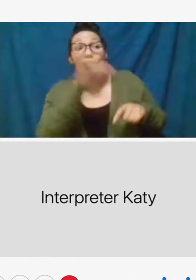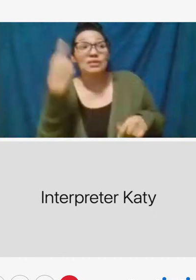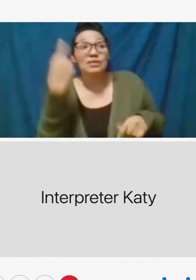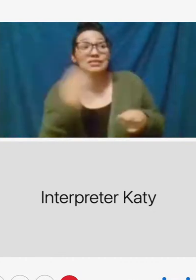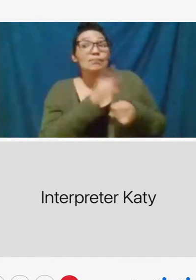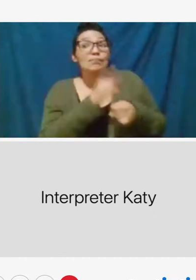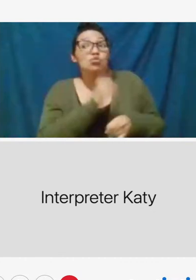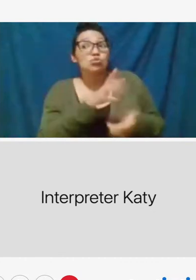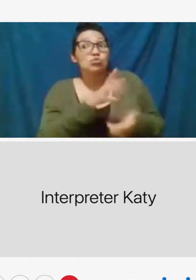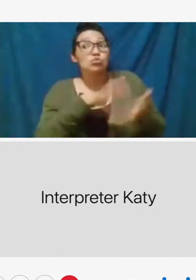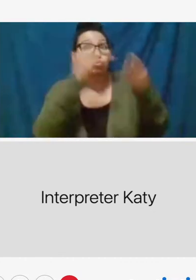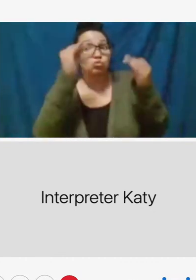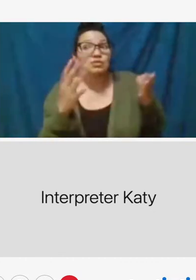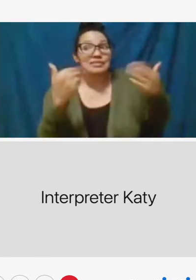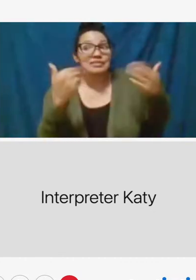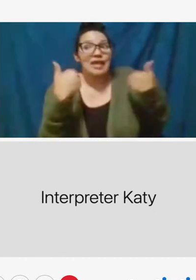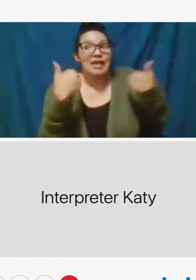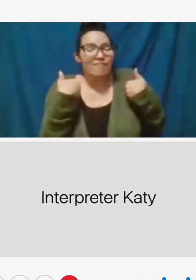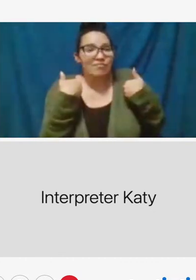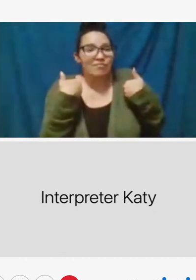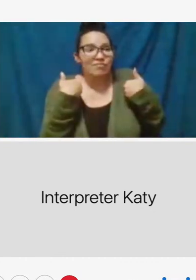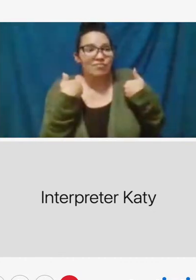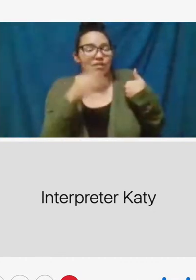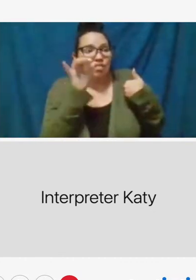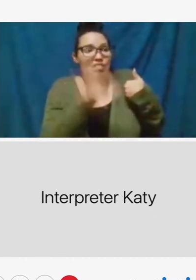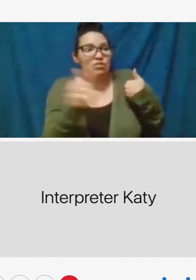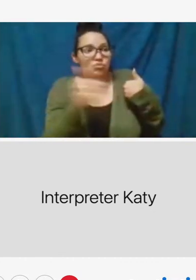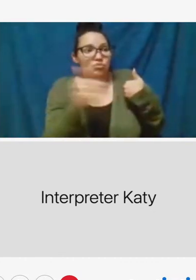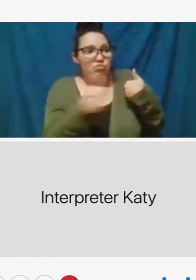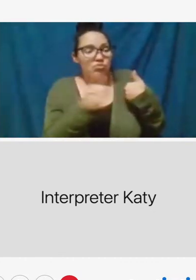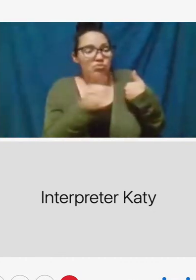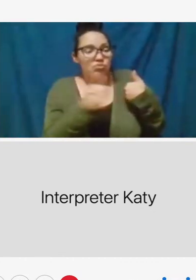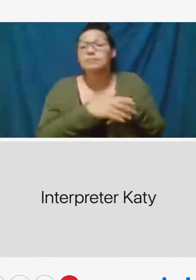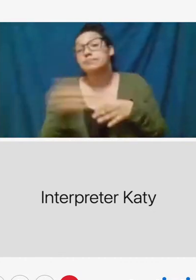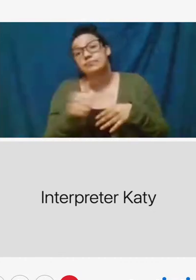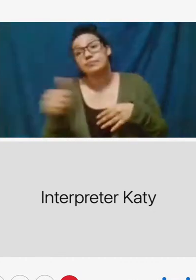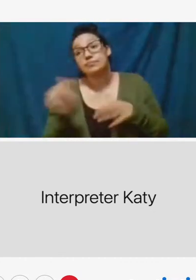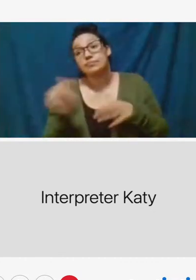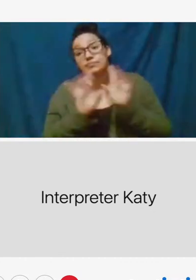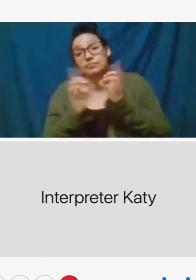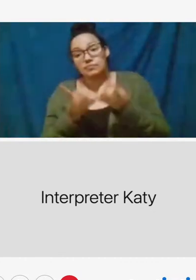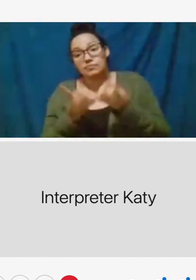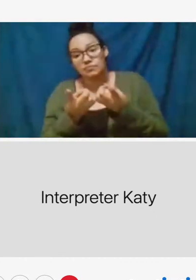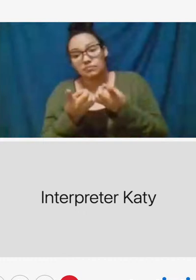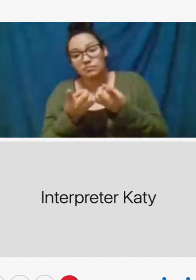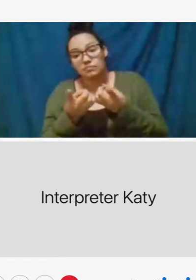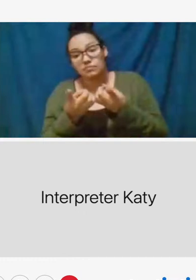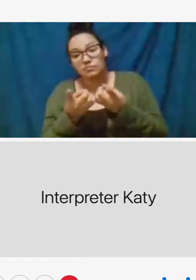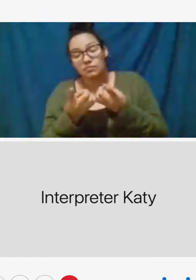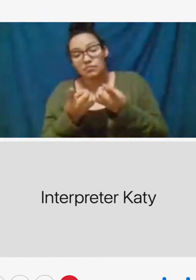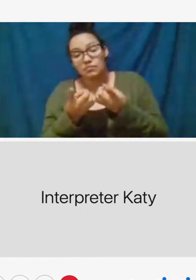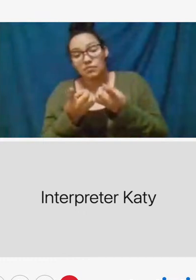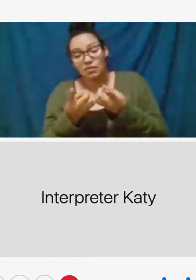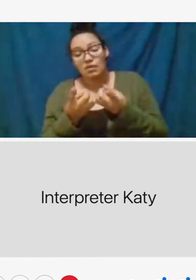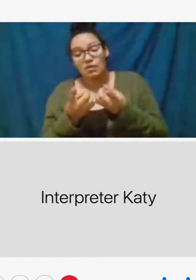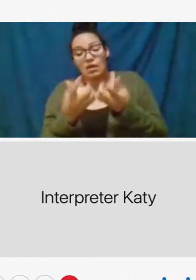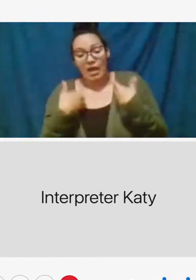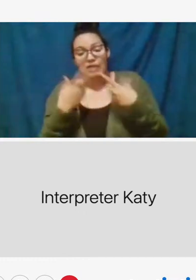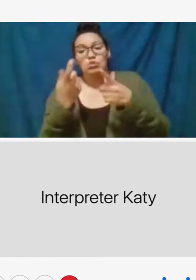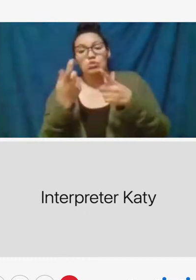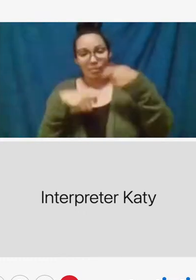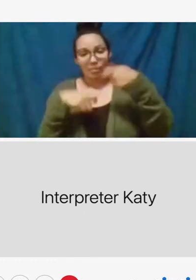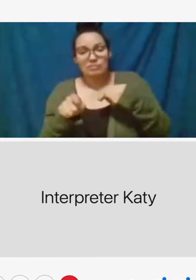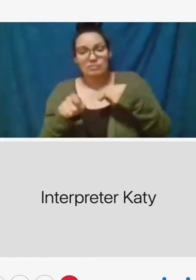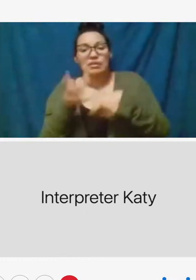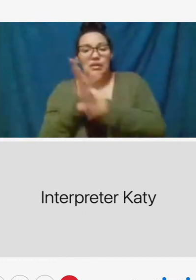the trans Transportation our our transportation department and fiscal uh has a replacement of buses uh so we have in